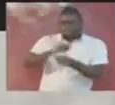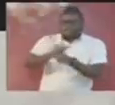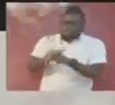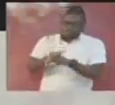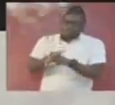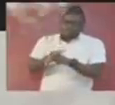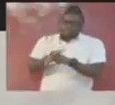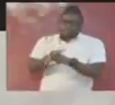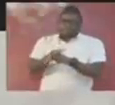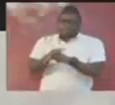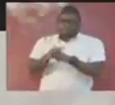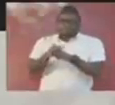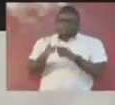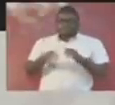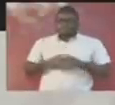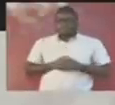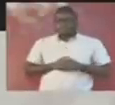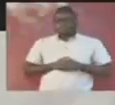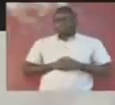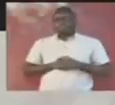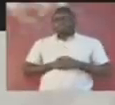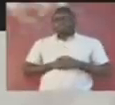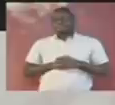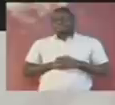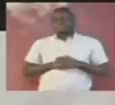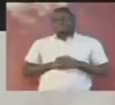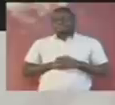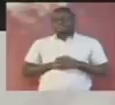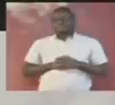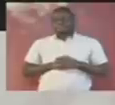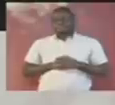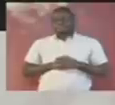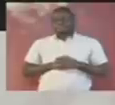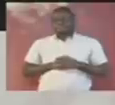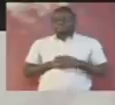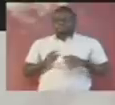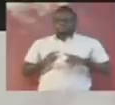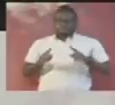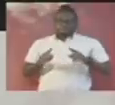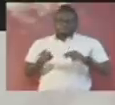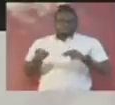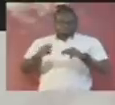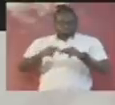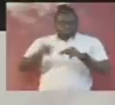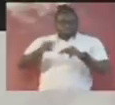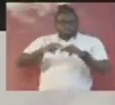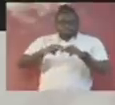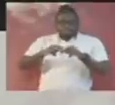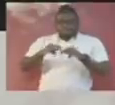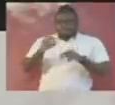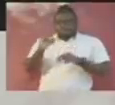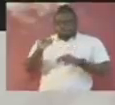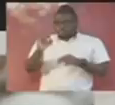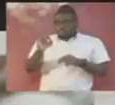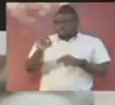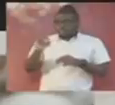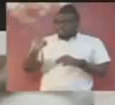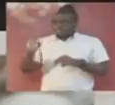99.06% who received both doses and were not infected. Those are very good numbers. Next